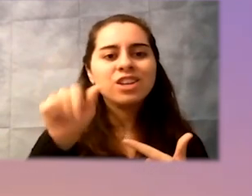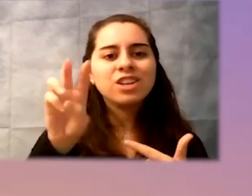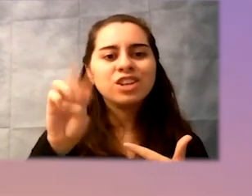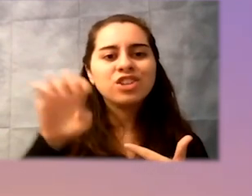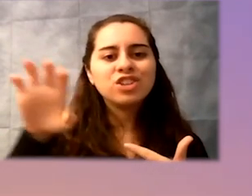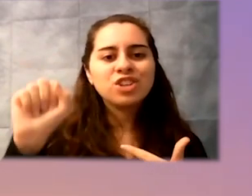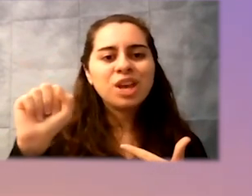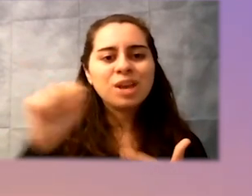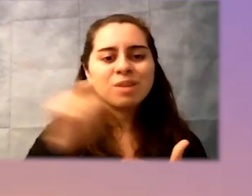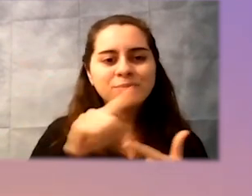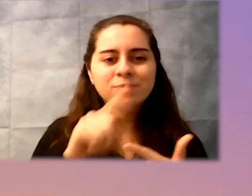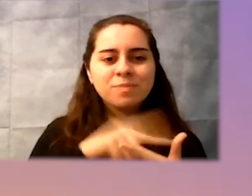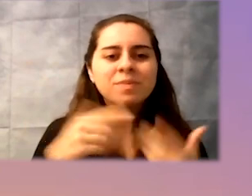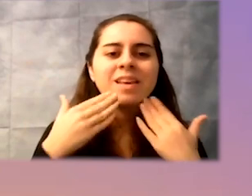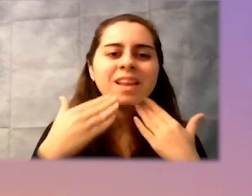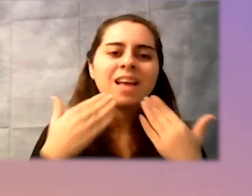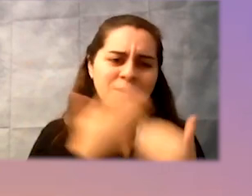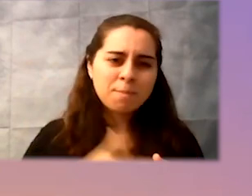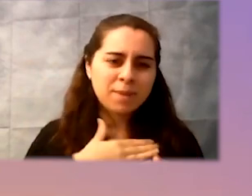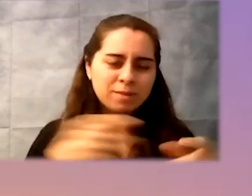you right now.